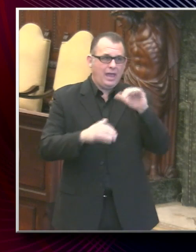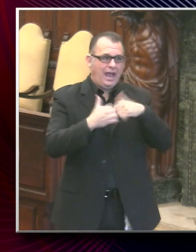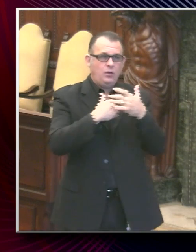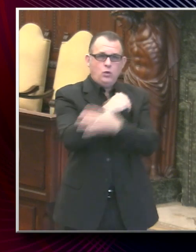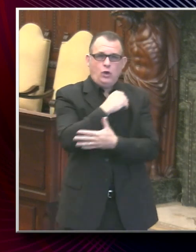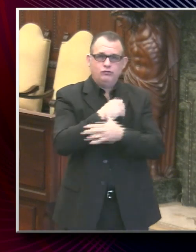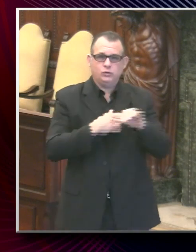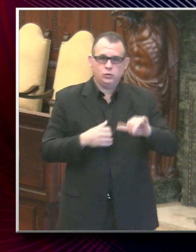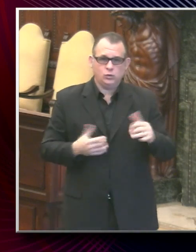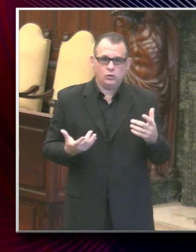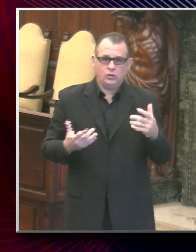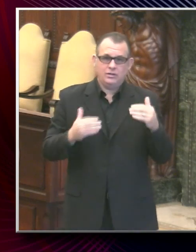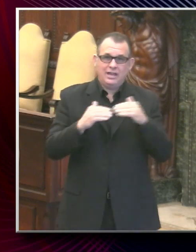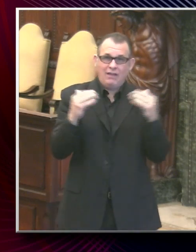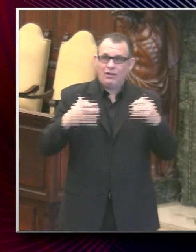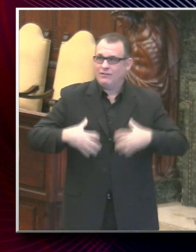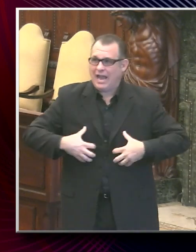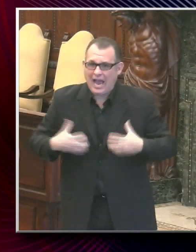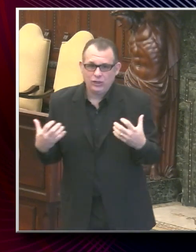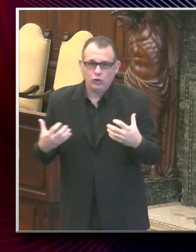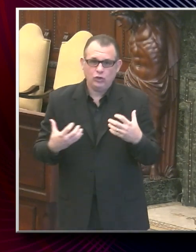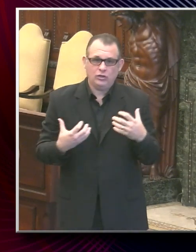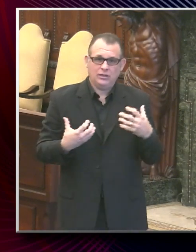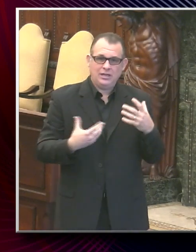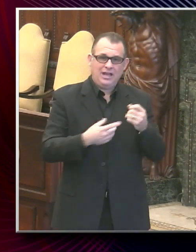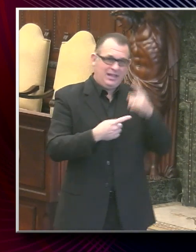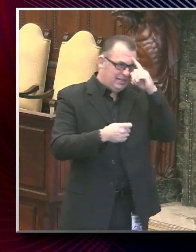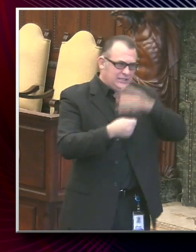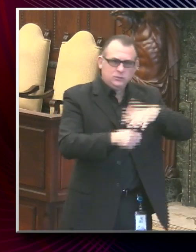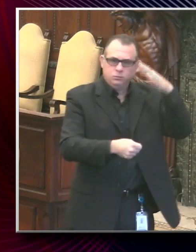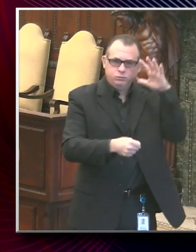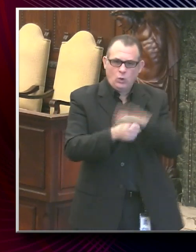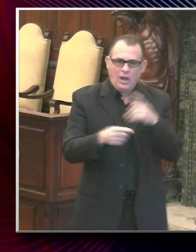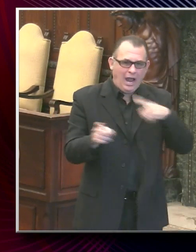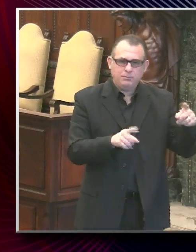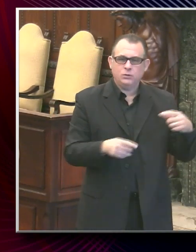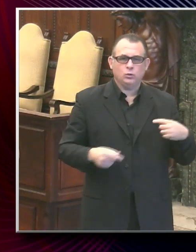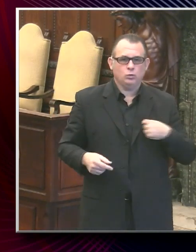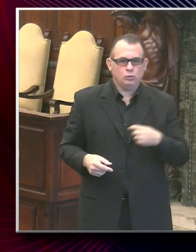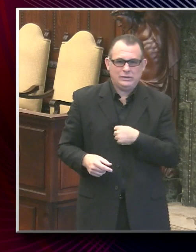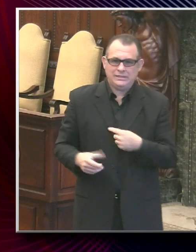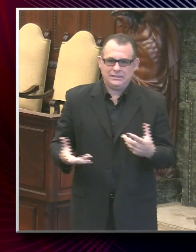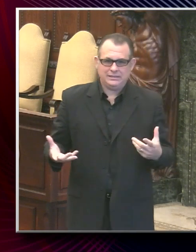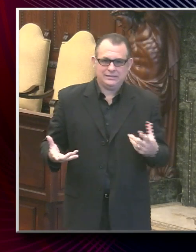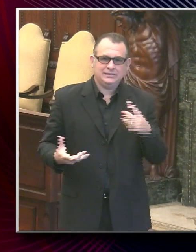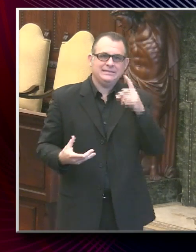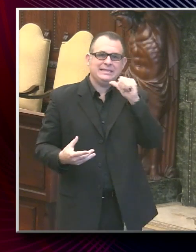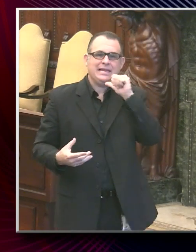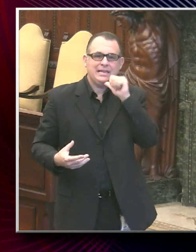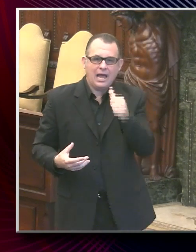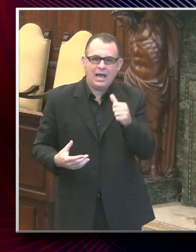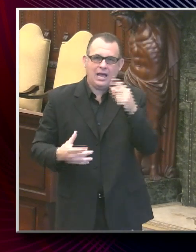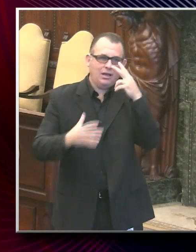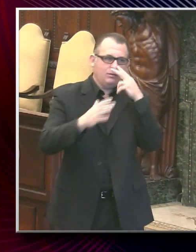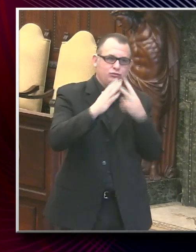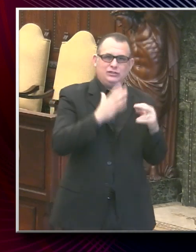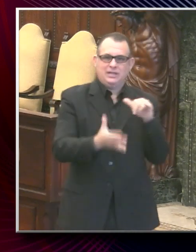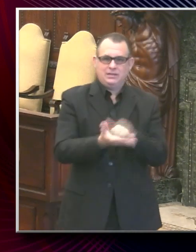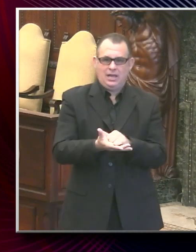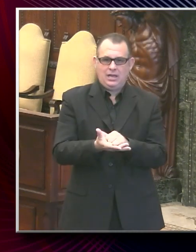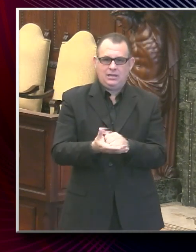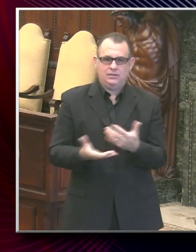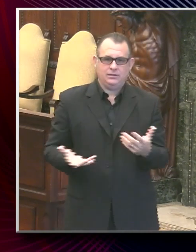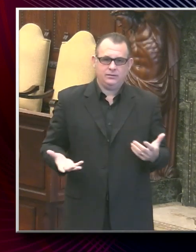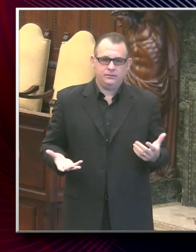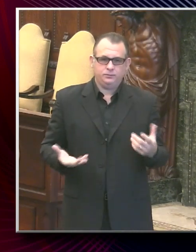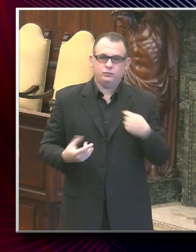The level of anger and the level of explosion that took place, we'd never had enough police to go to every single location that was requested